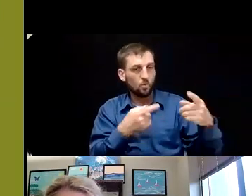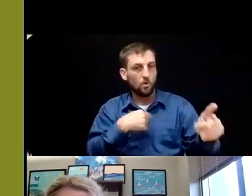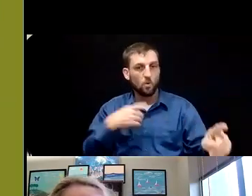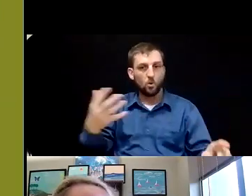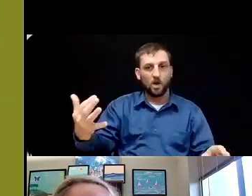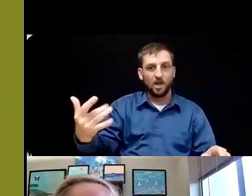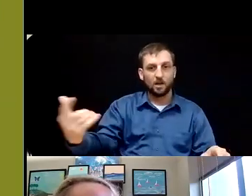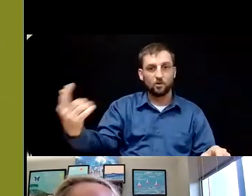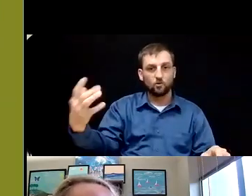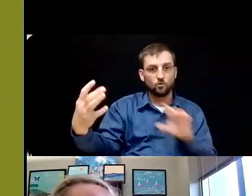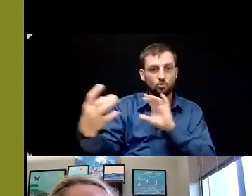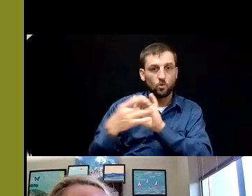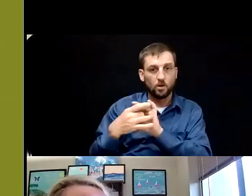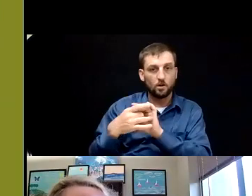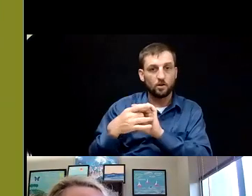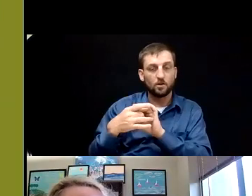those issues.